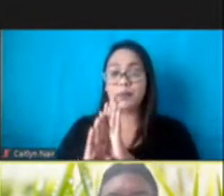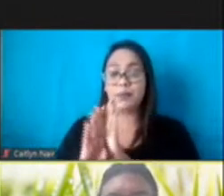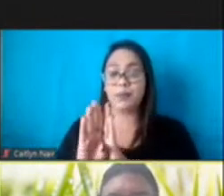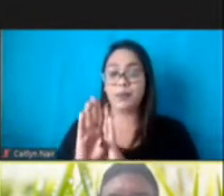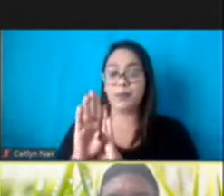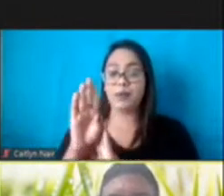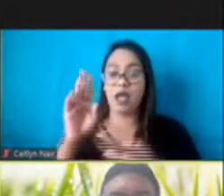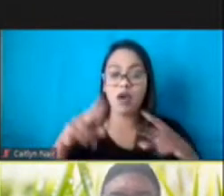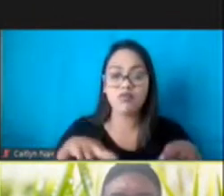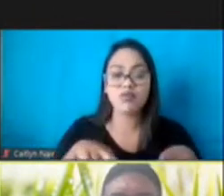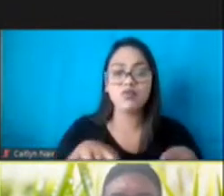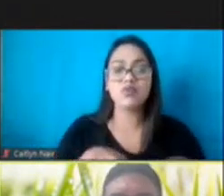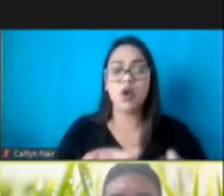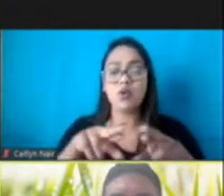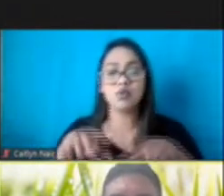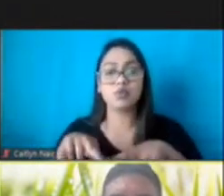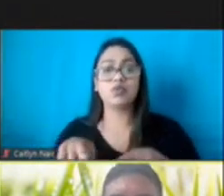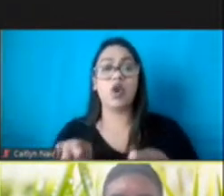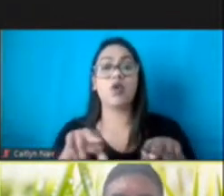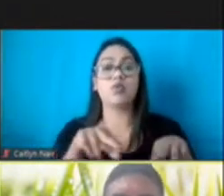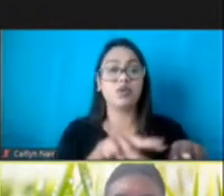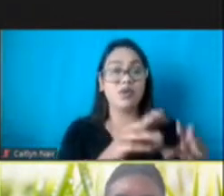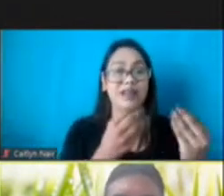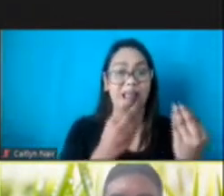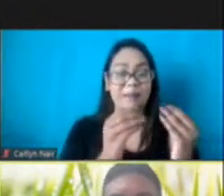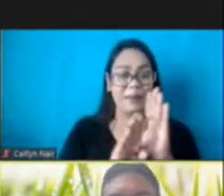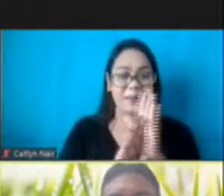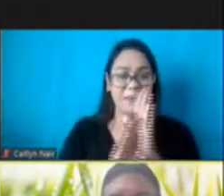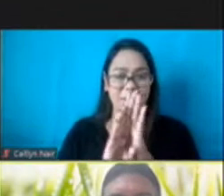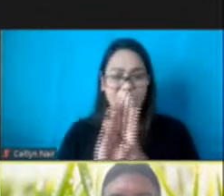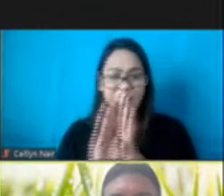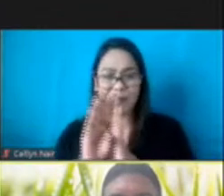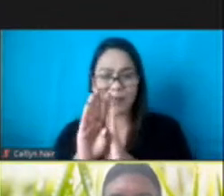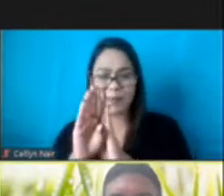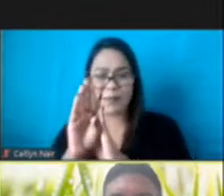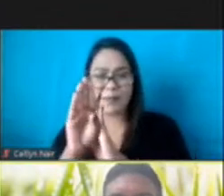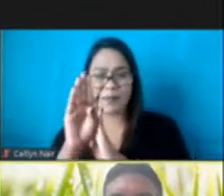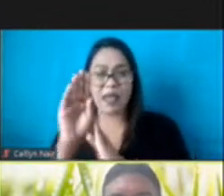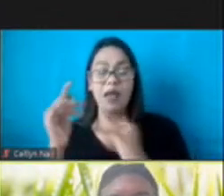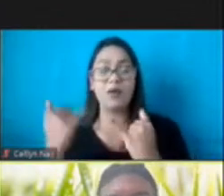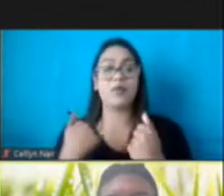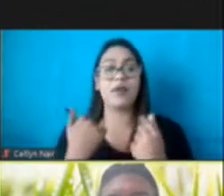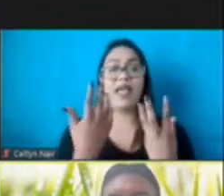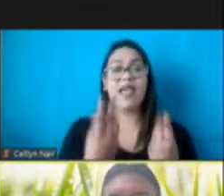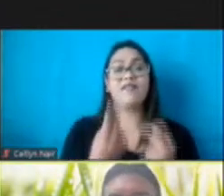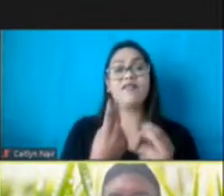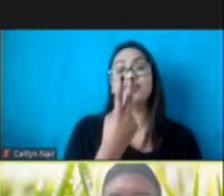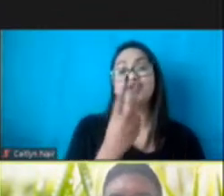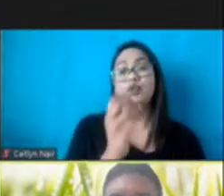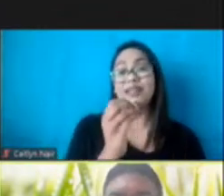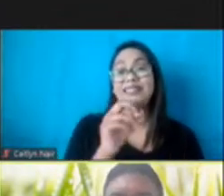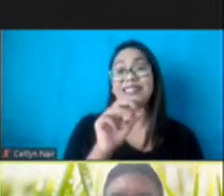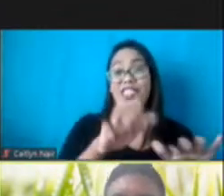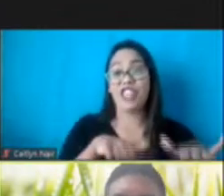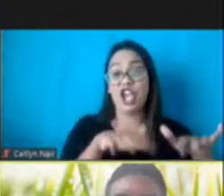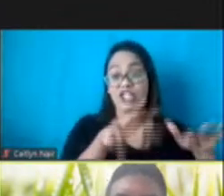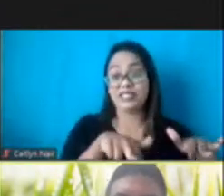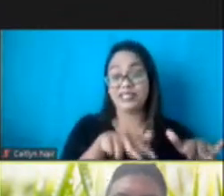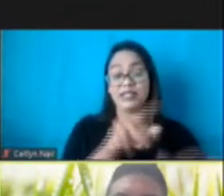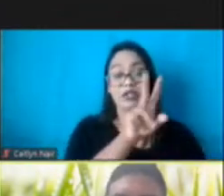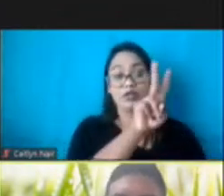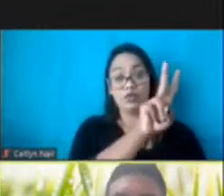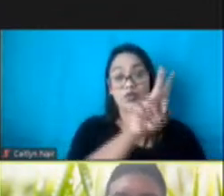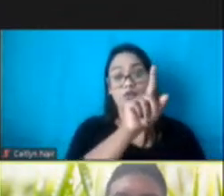fatalities have varied significantly. We dropped down to a low in about 2013, and it has steadily